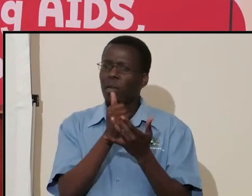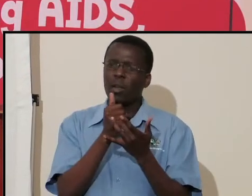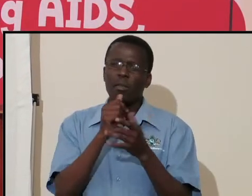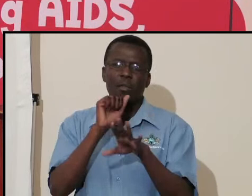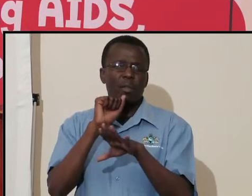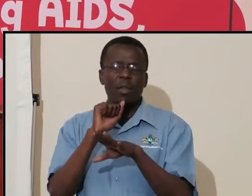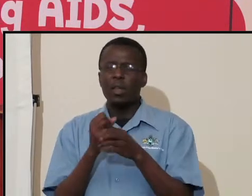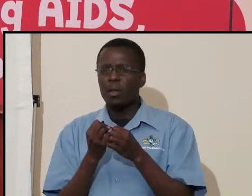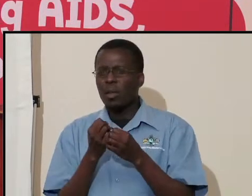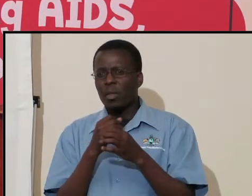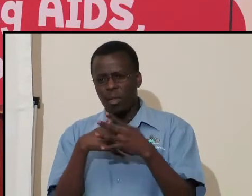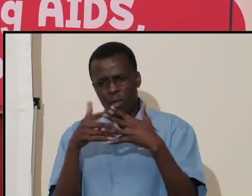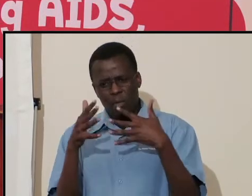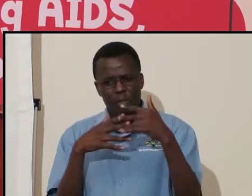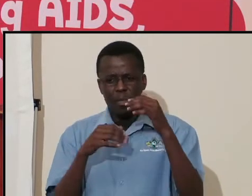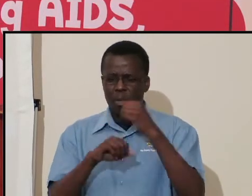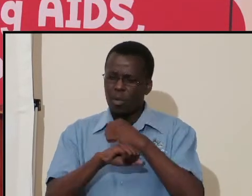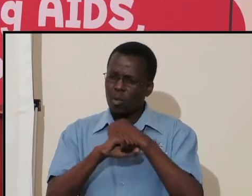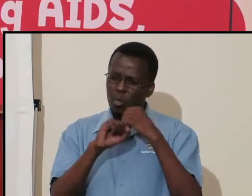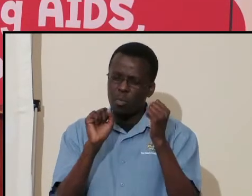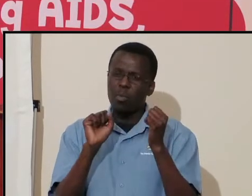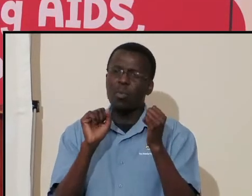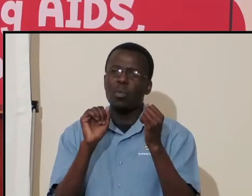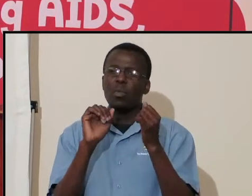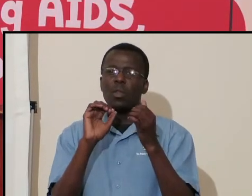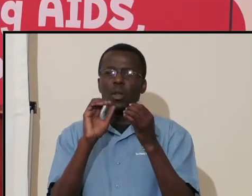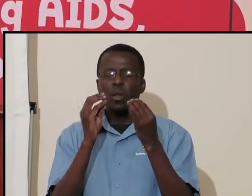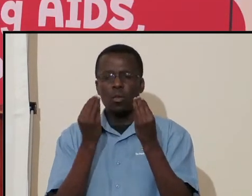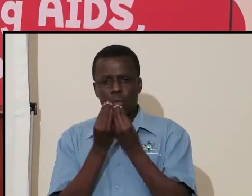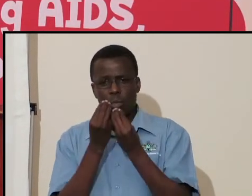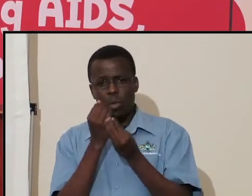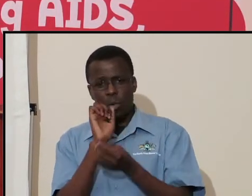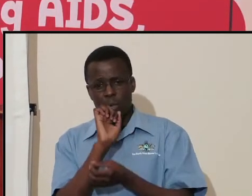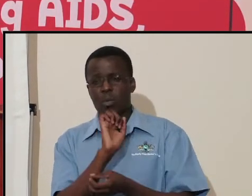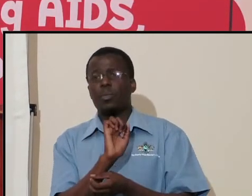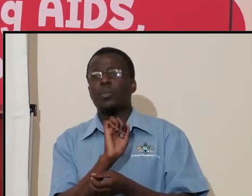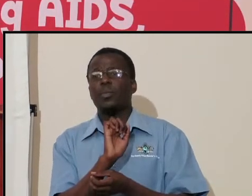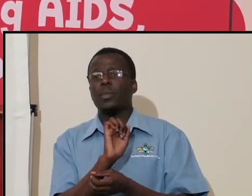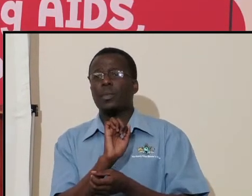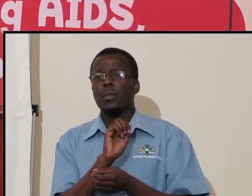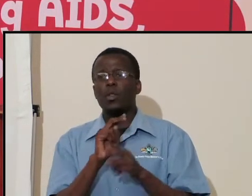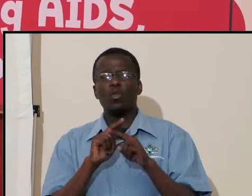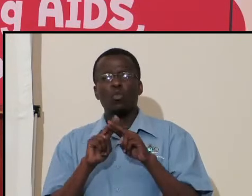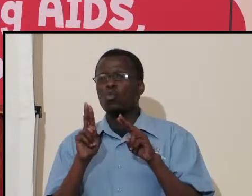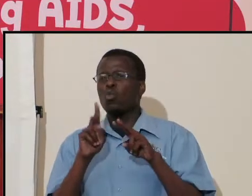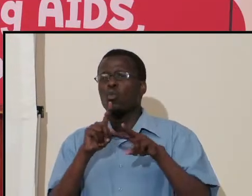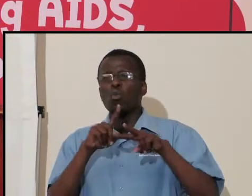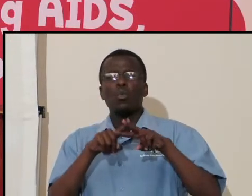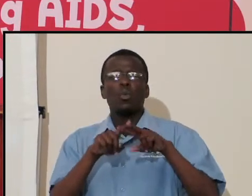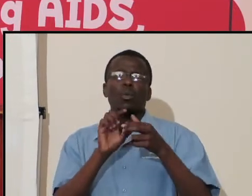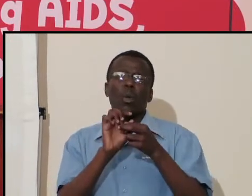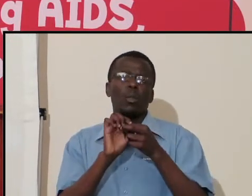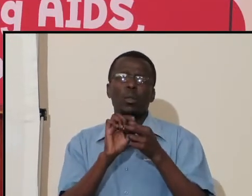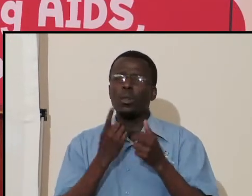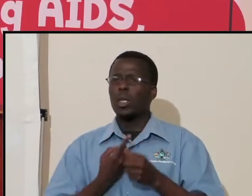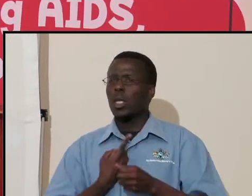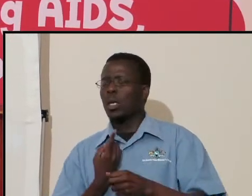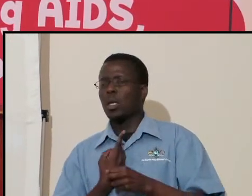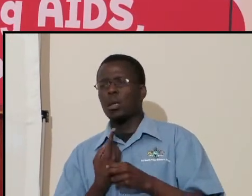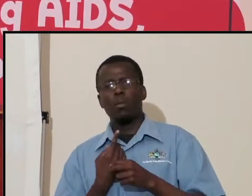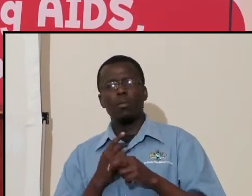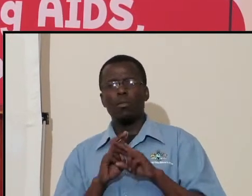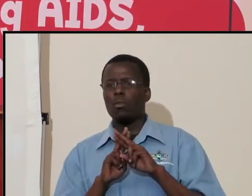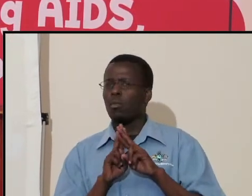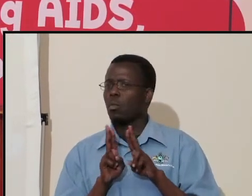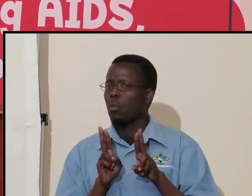count. It is not through Nature's efforts or capability or ability